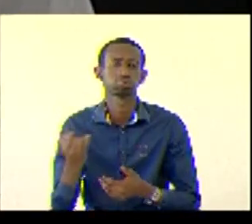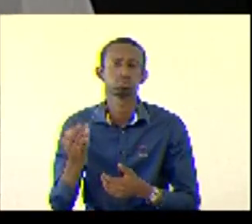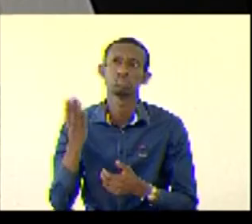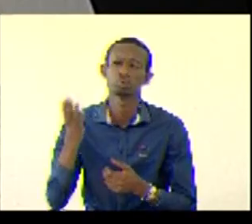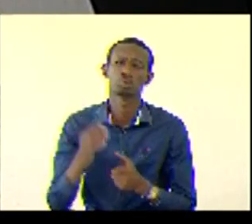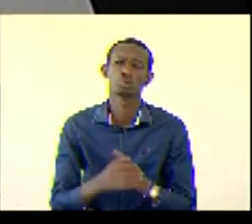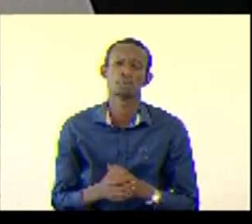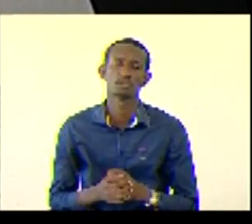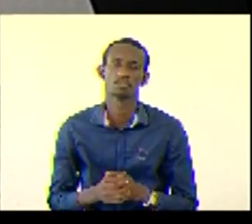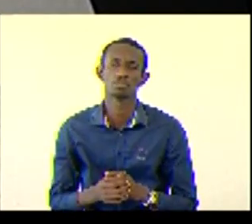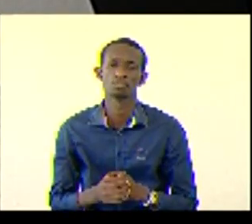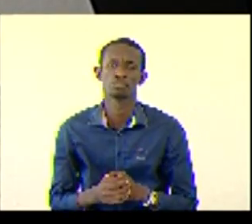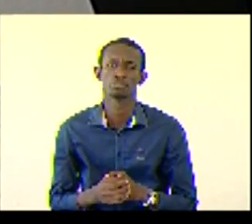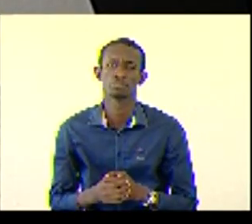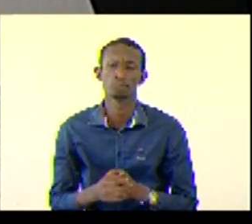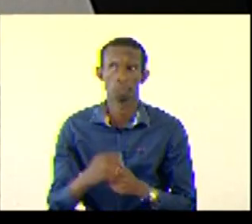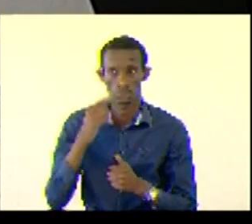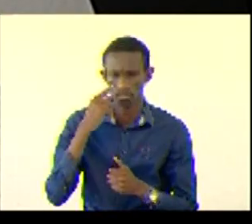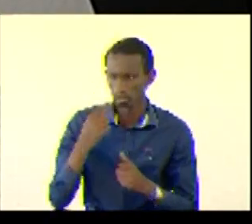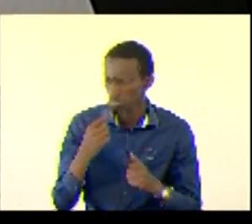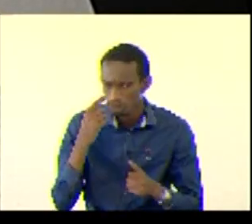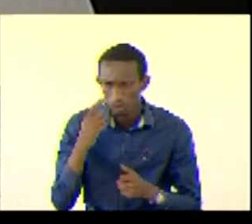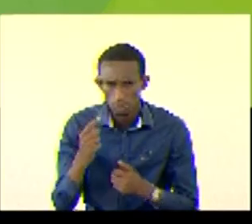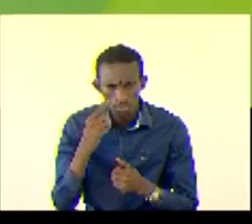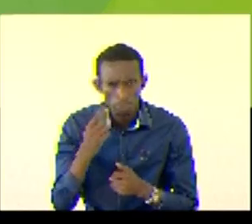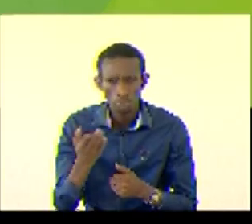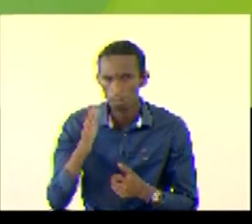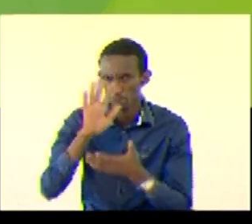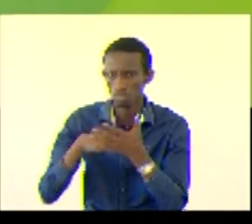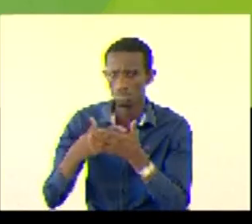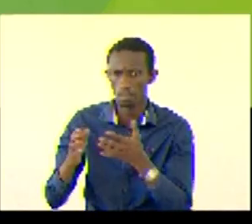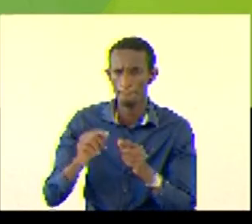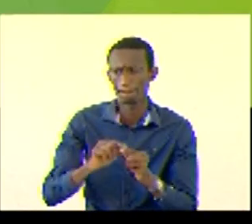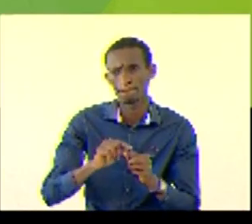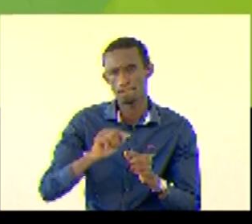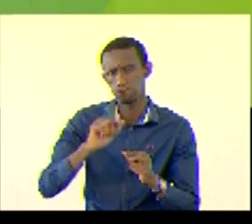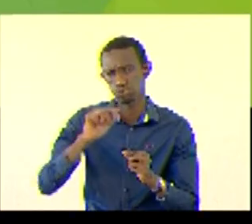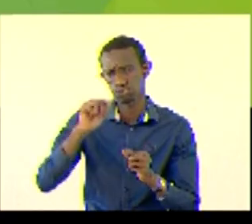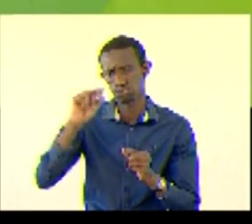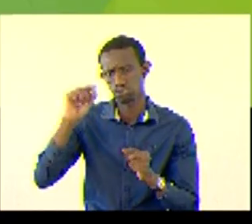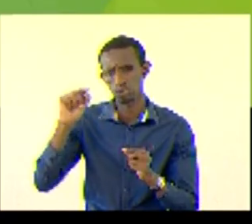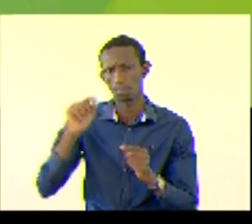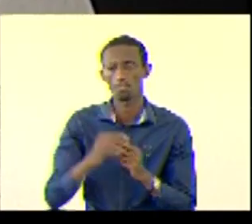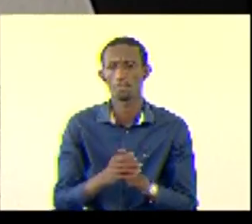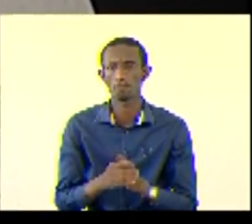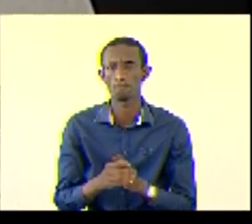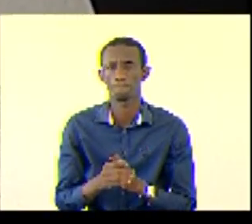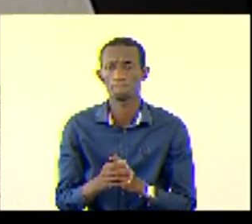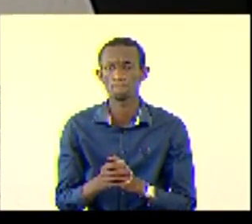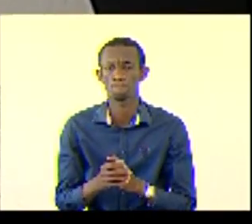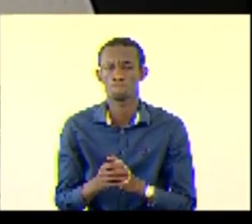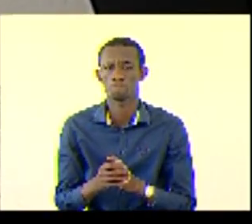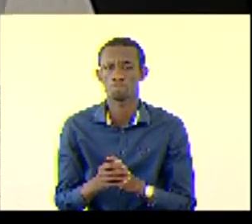to draw. If you look at the graph, this is how it goes. And these are some points that were